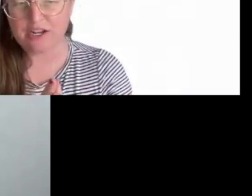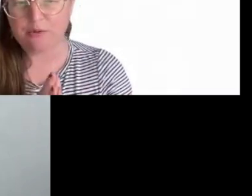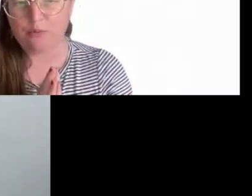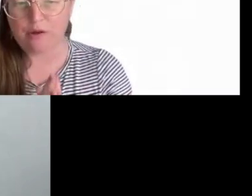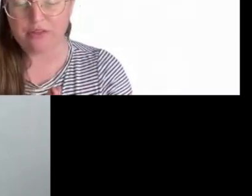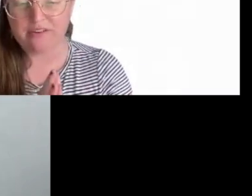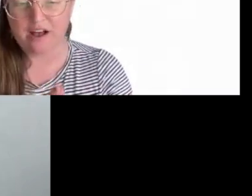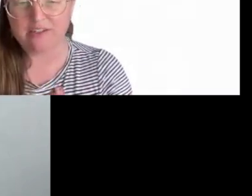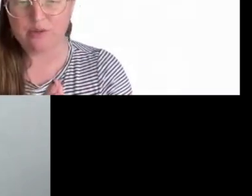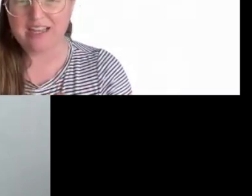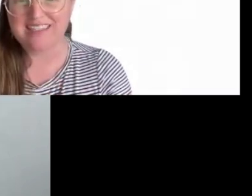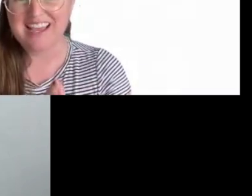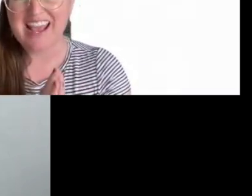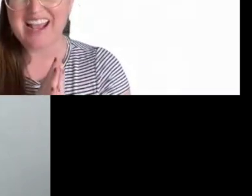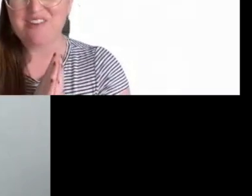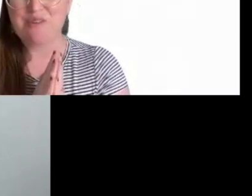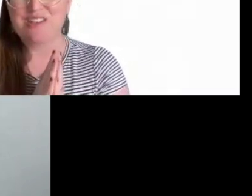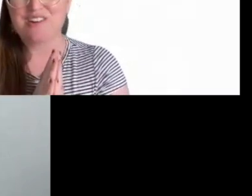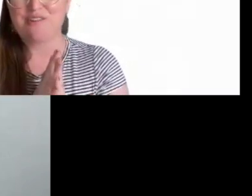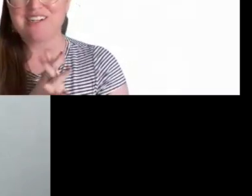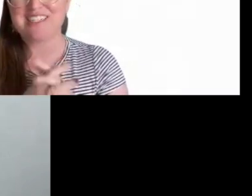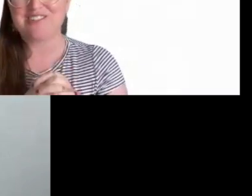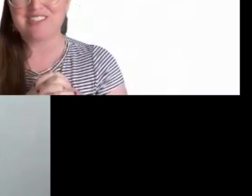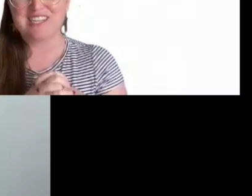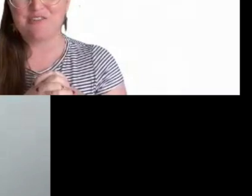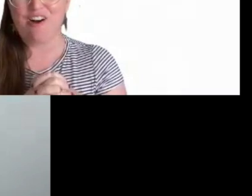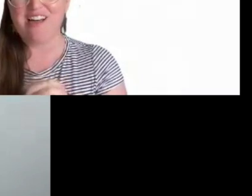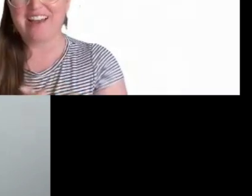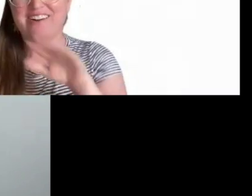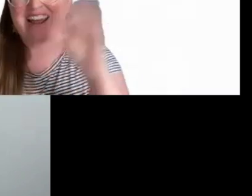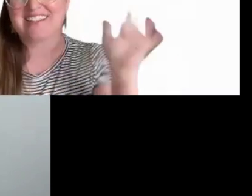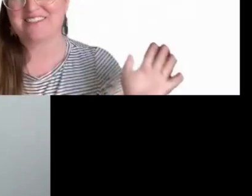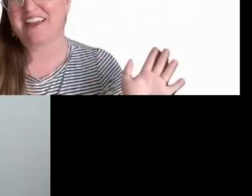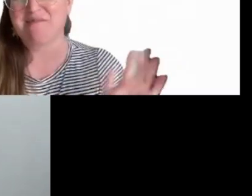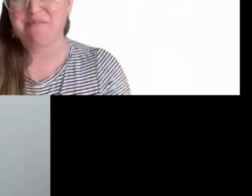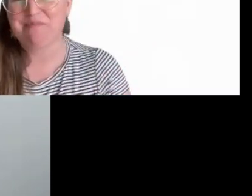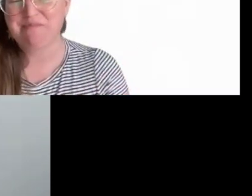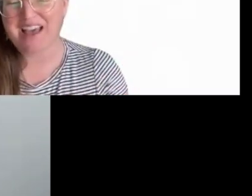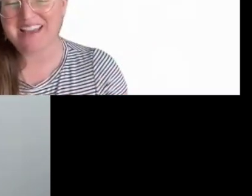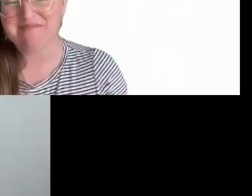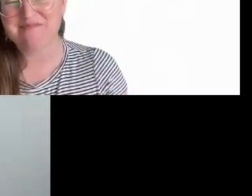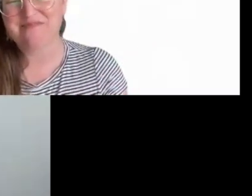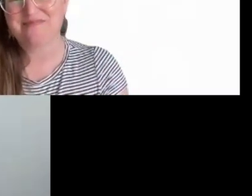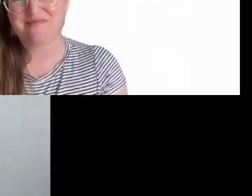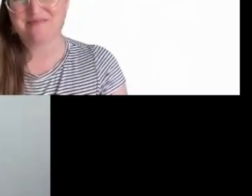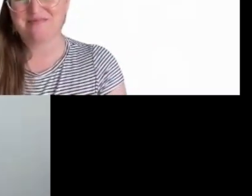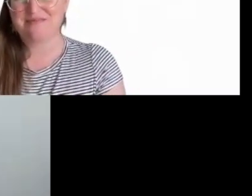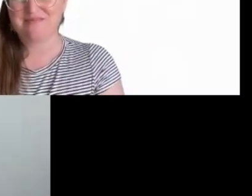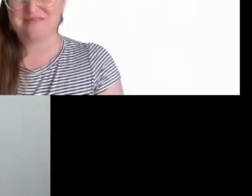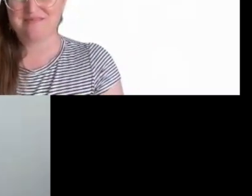much for sharing your wealth of knowledge with us. And we look forward to seeing you all at our next event. Bye.